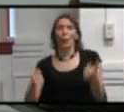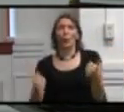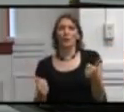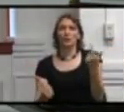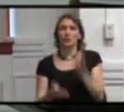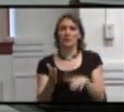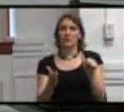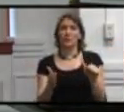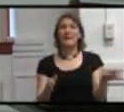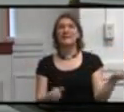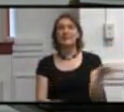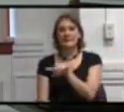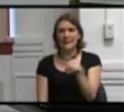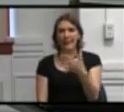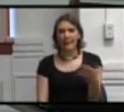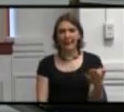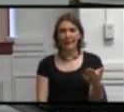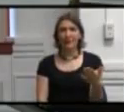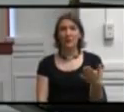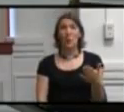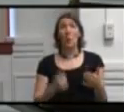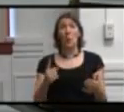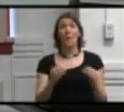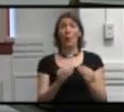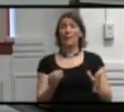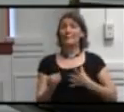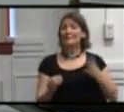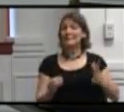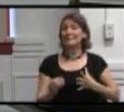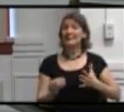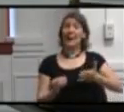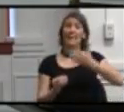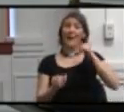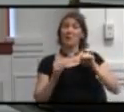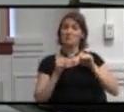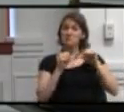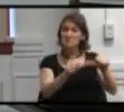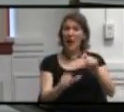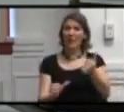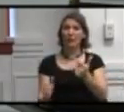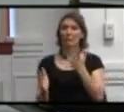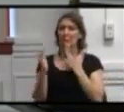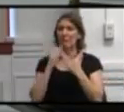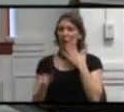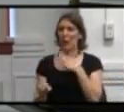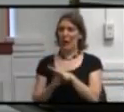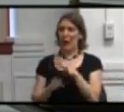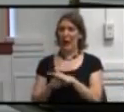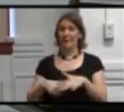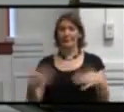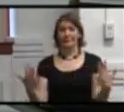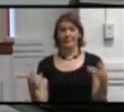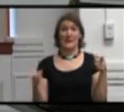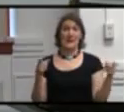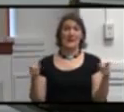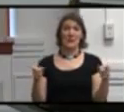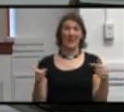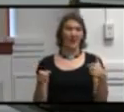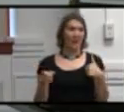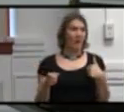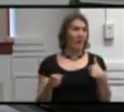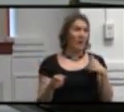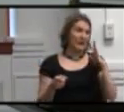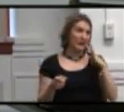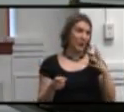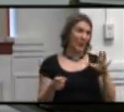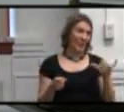And they both do the job perfectly, but one's going to get you by, and one's the Cadillac, and it makes your ice cream and your